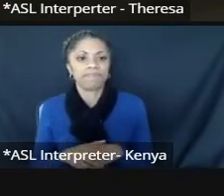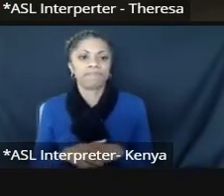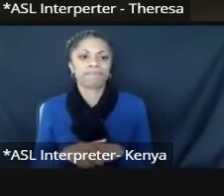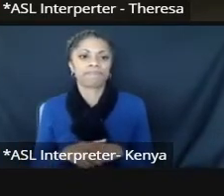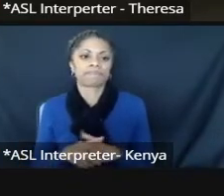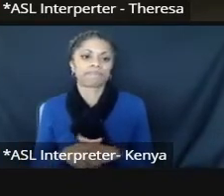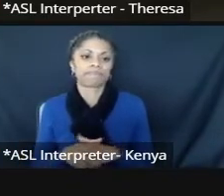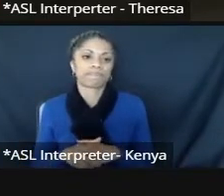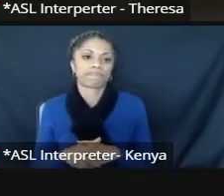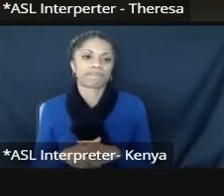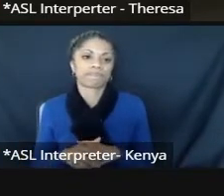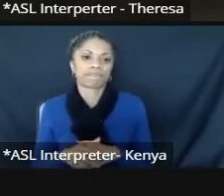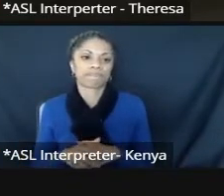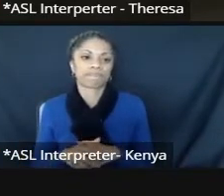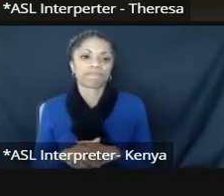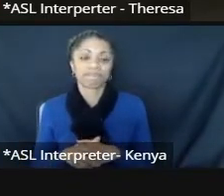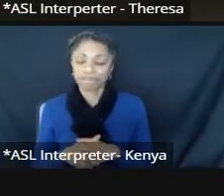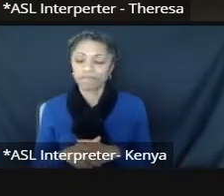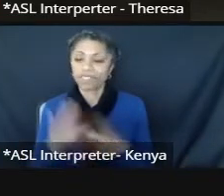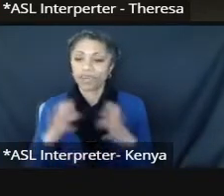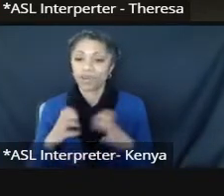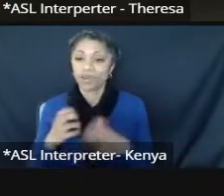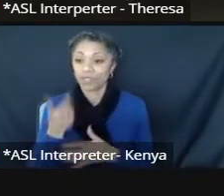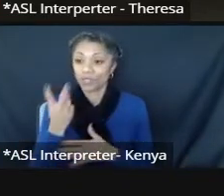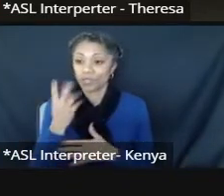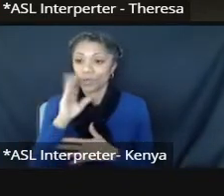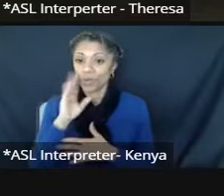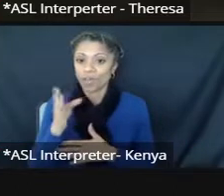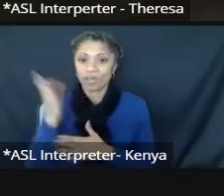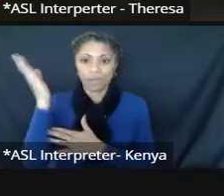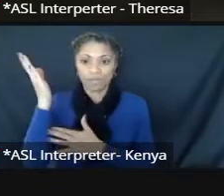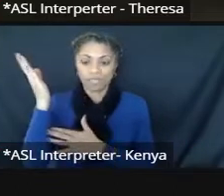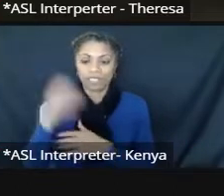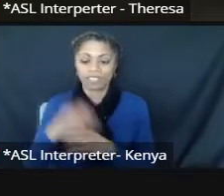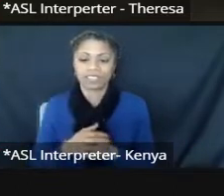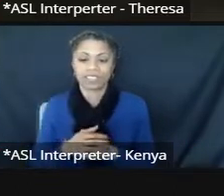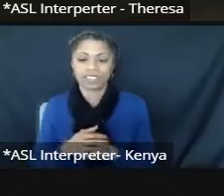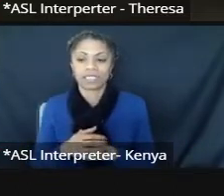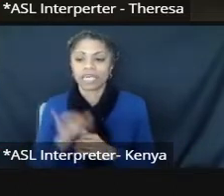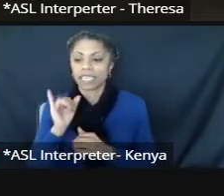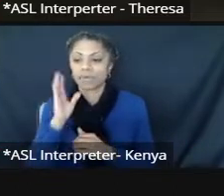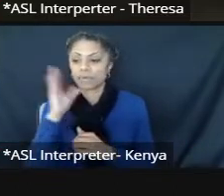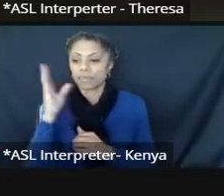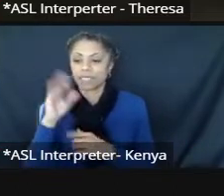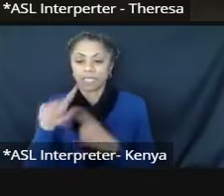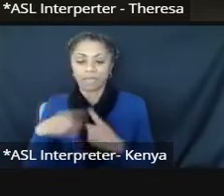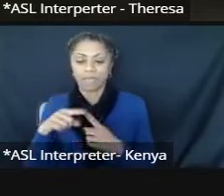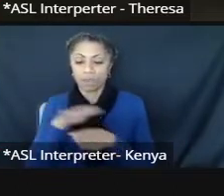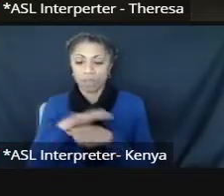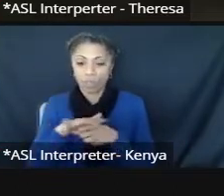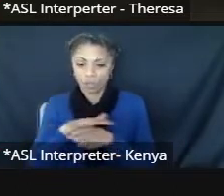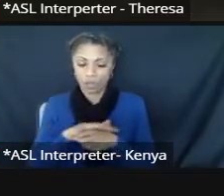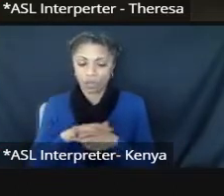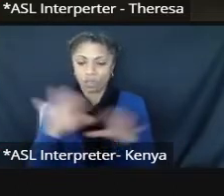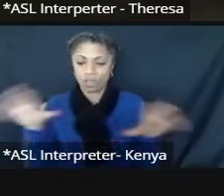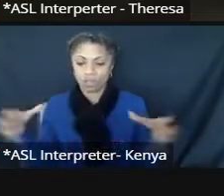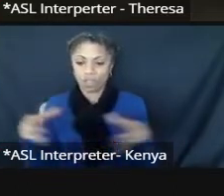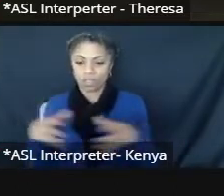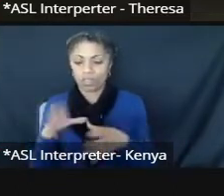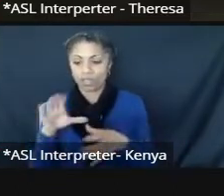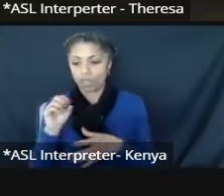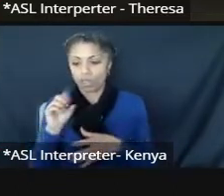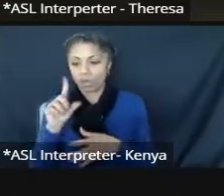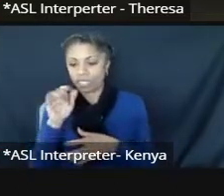So cohort 2 is about to present. They're going to present about their local coalitions, which is the first step in this idea of